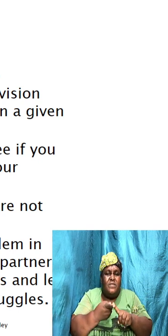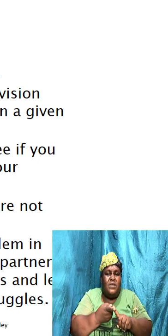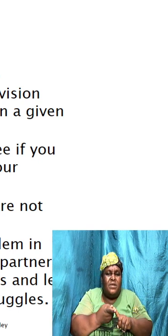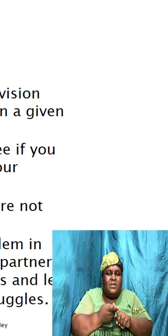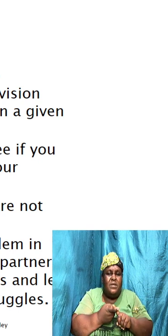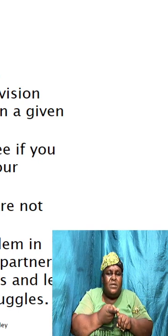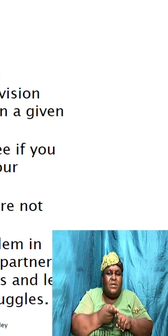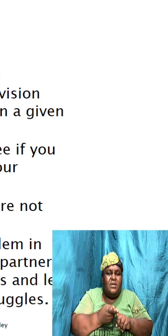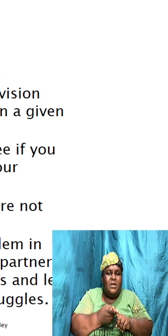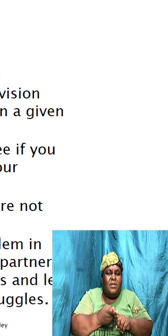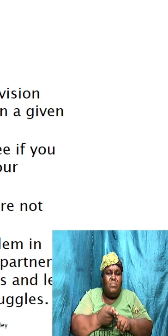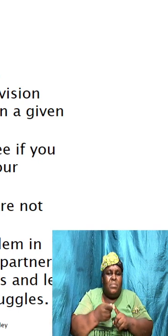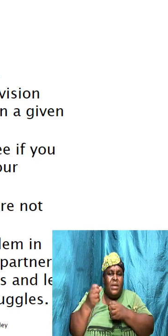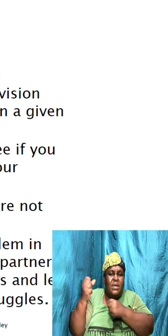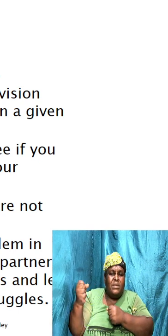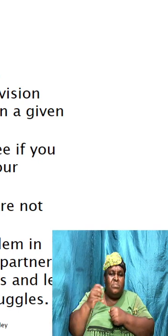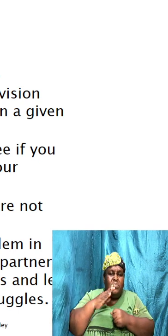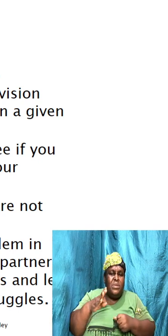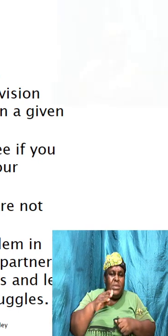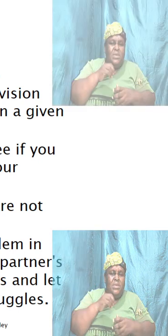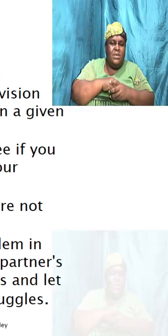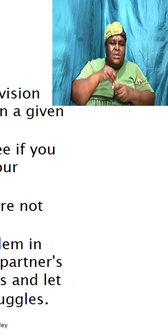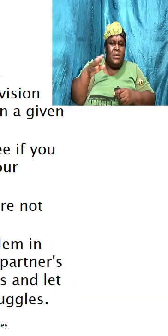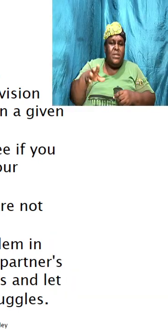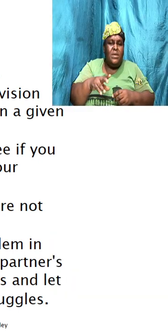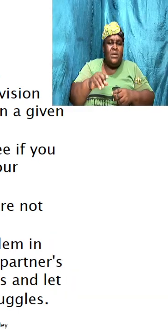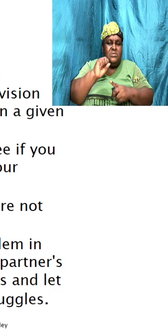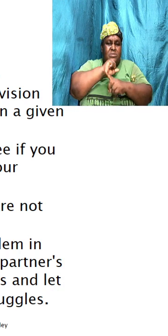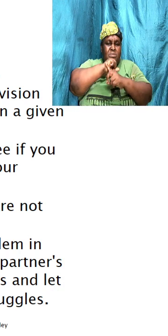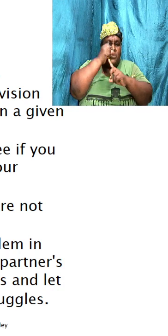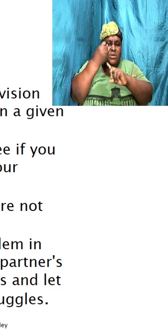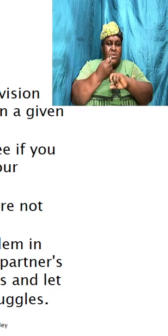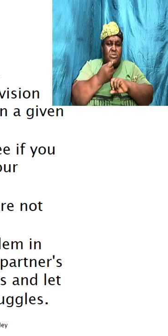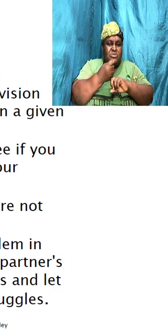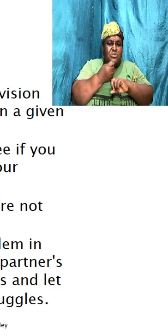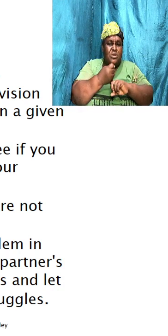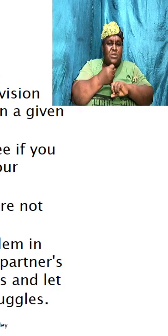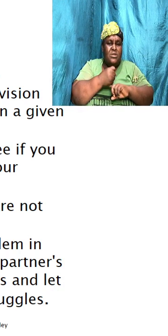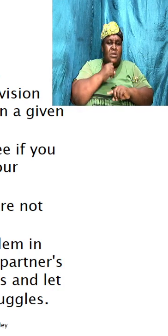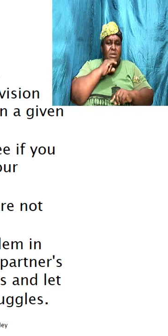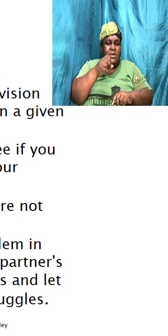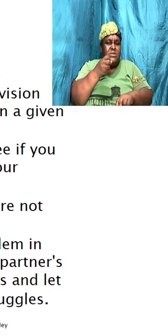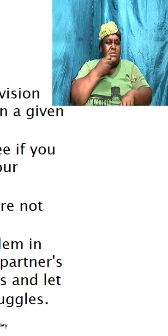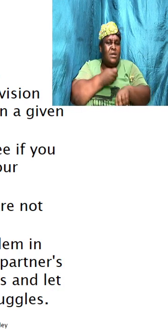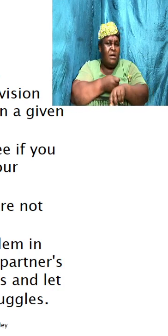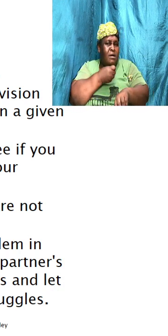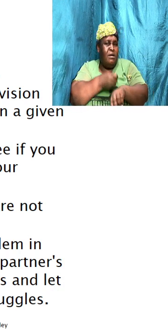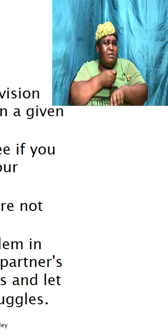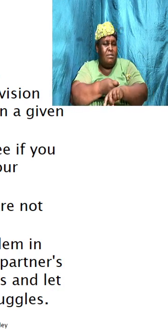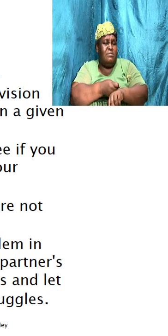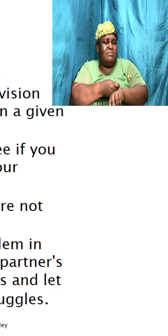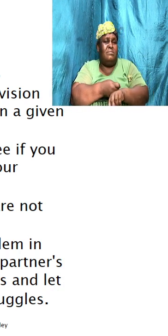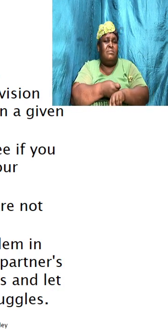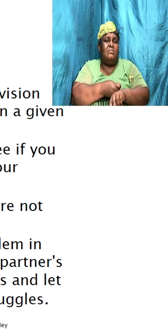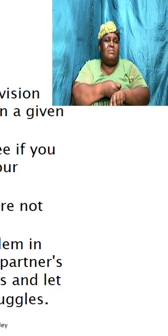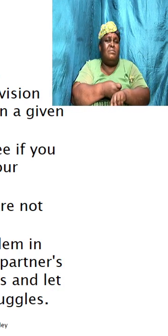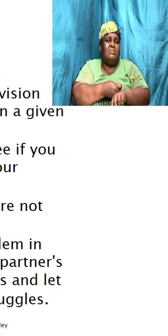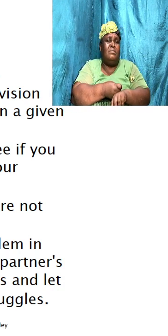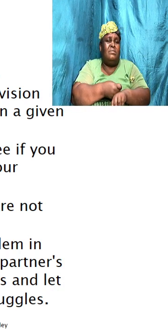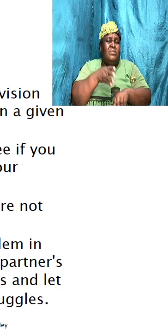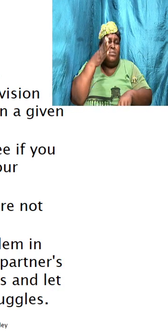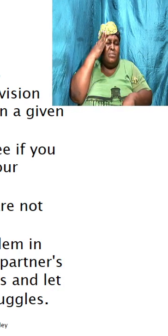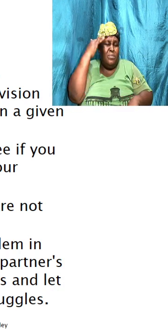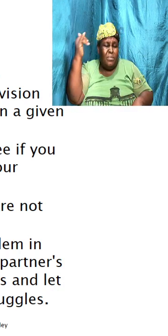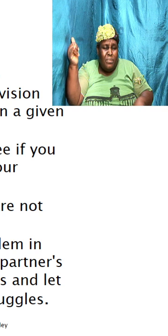Try to put yourself in his or her place to see if you understand why